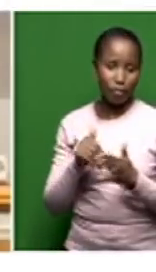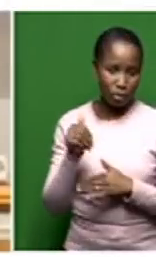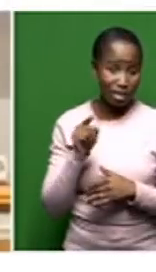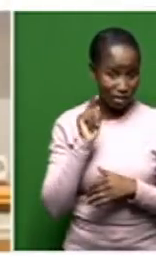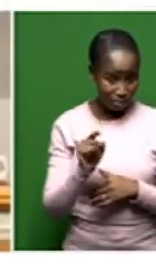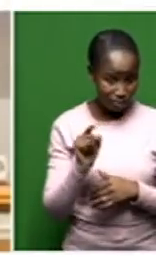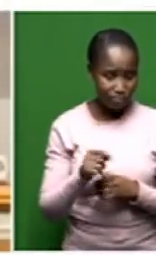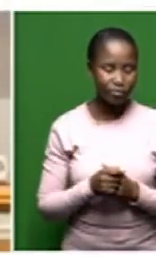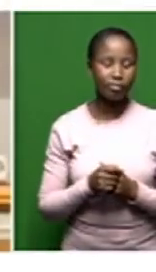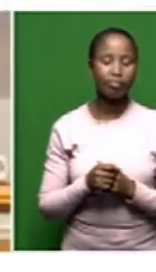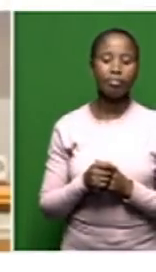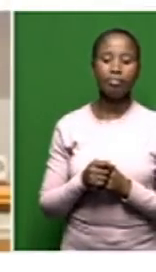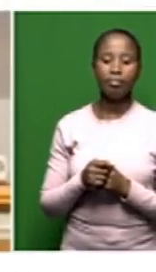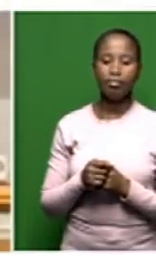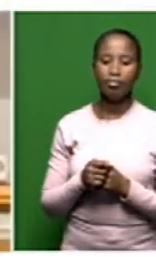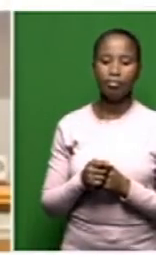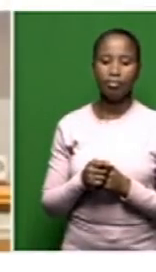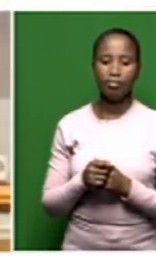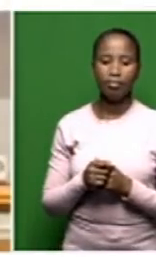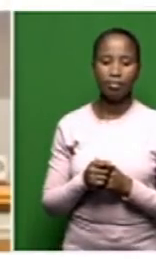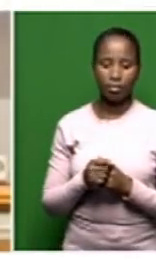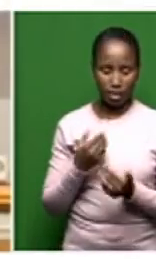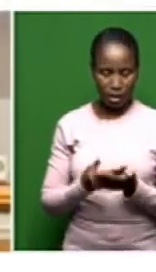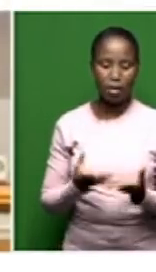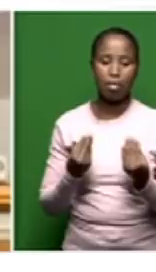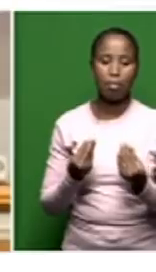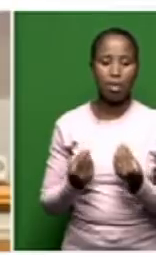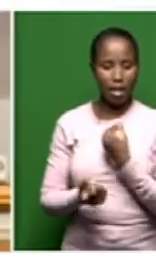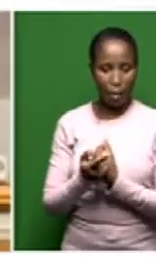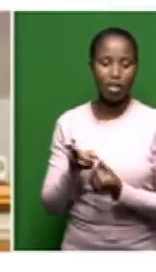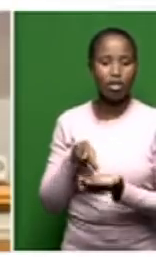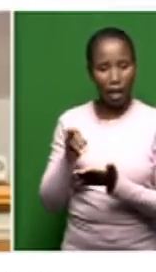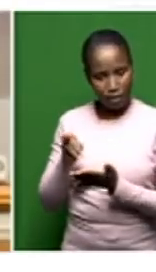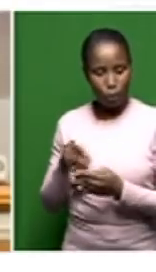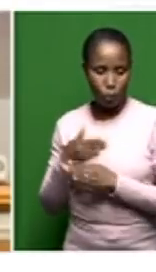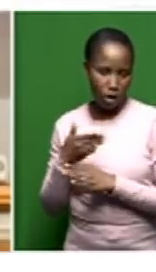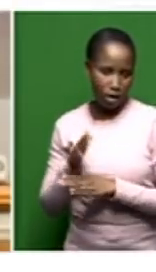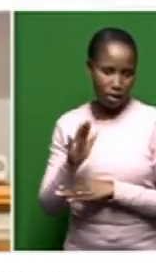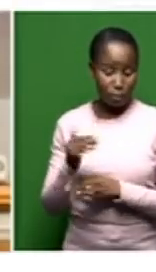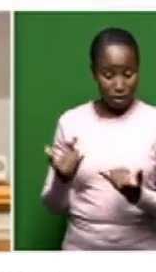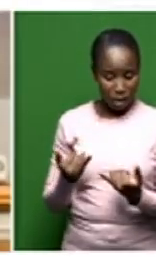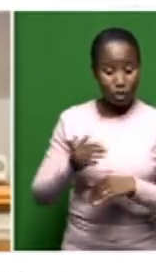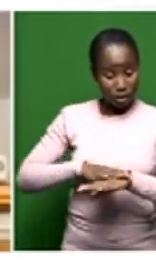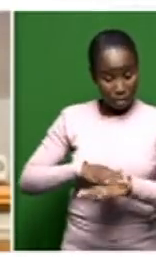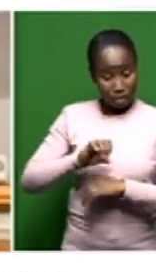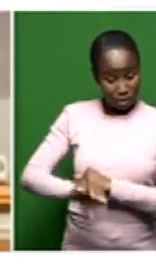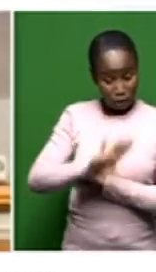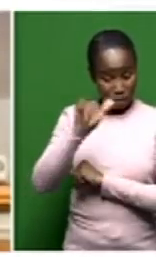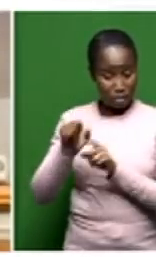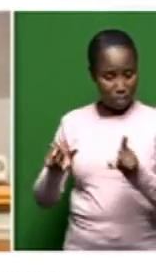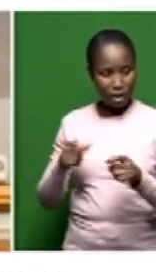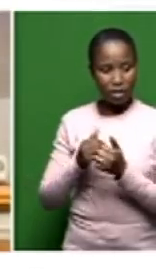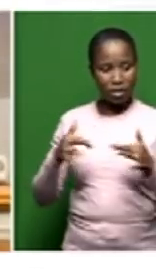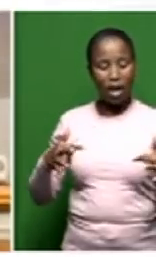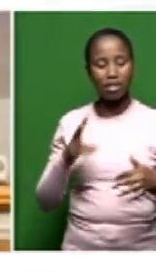is actually the moment that we get delivery. So I think this is the beginning of South Africa's really when we're beginning to see